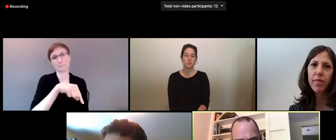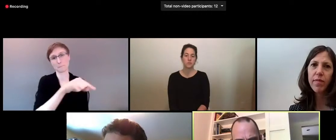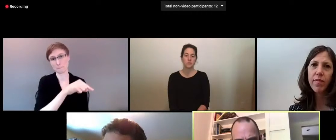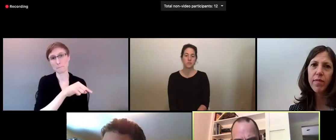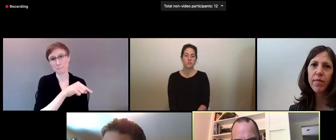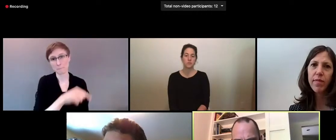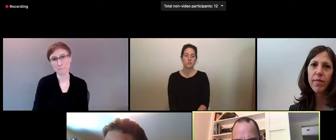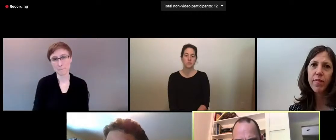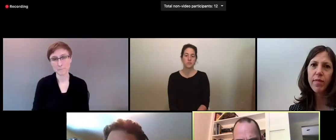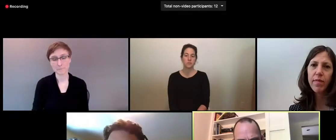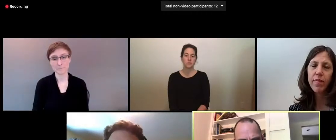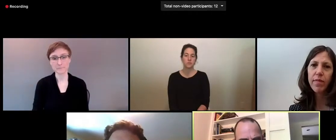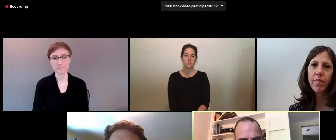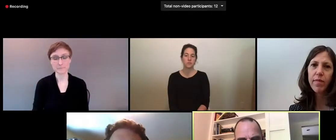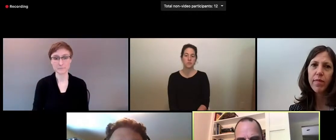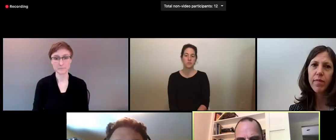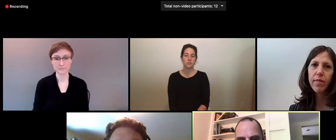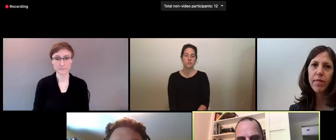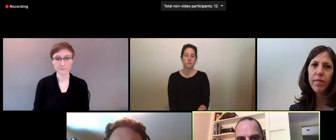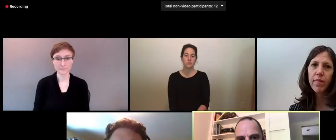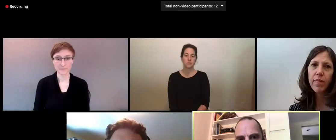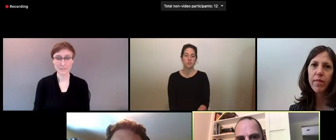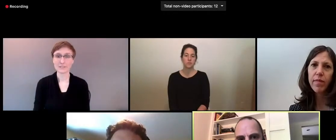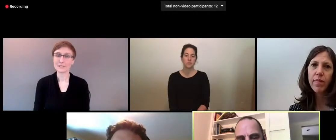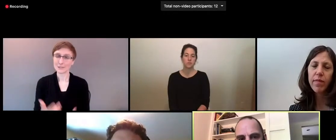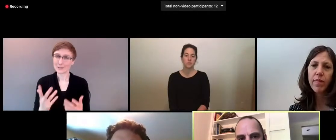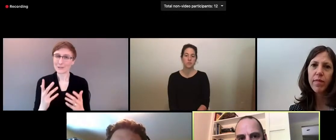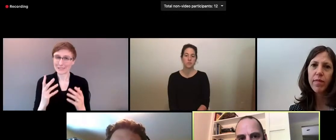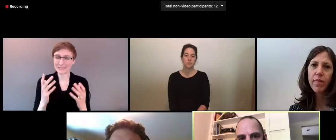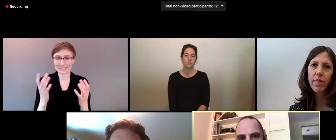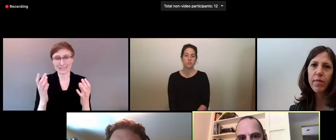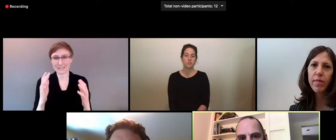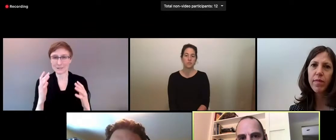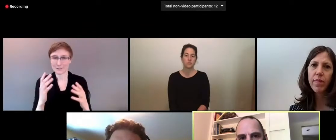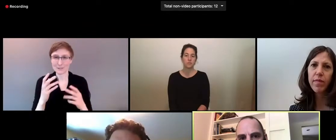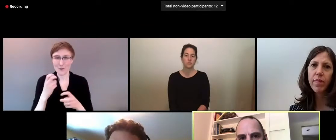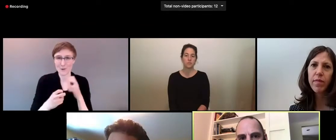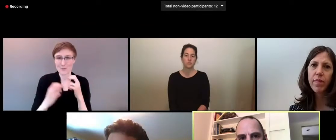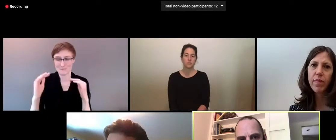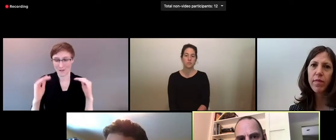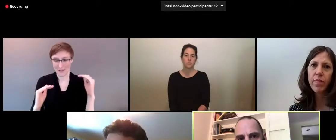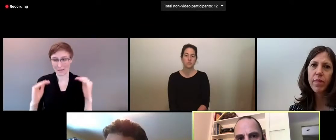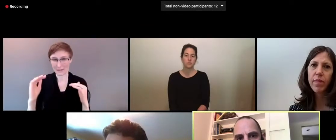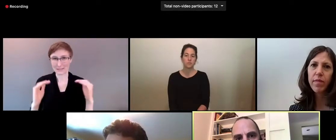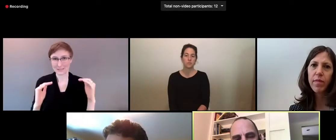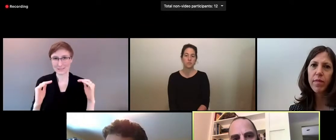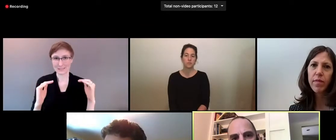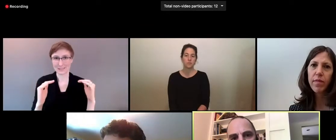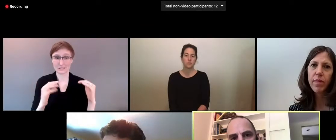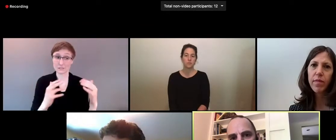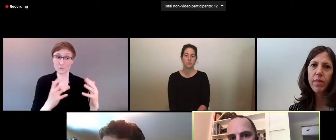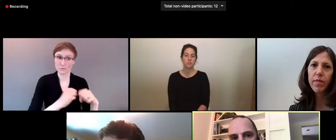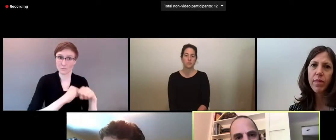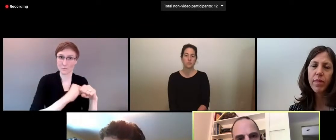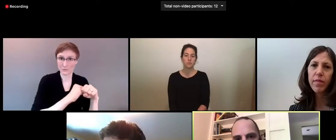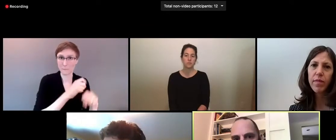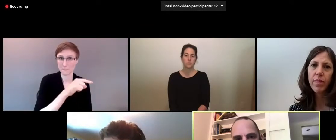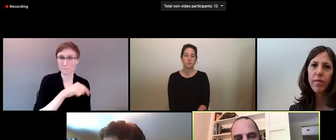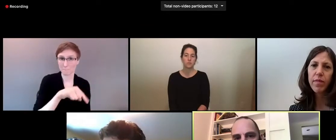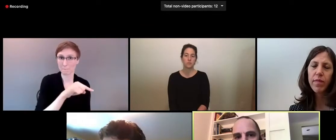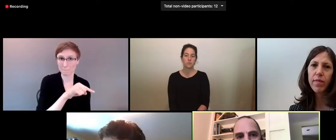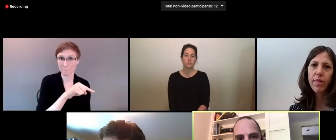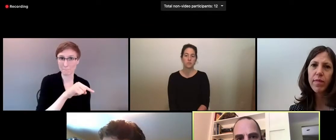care facilities. So it's that tricky balance between protecting our residents in long-term care facilities